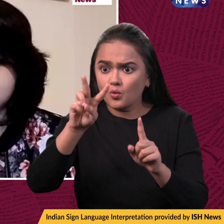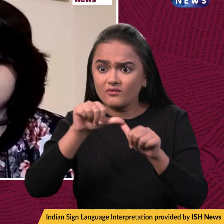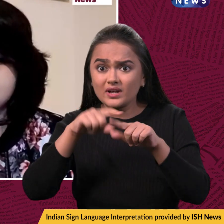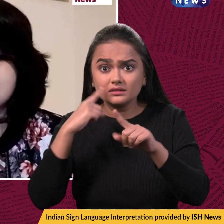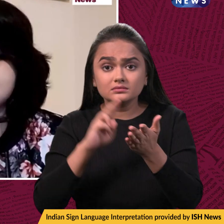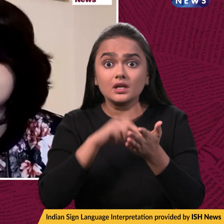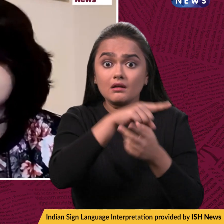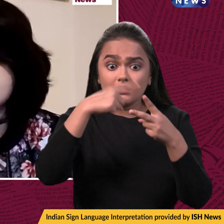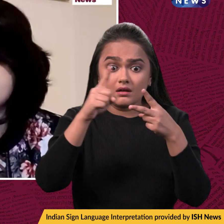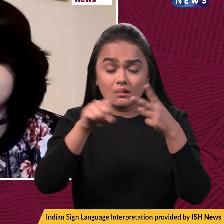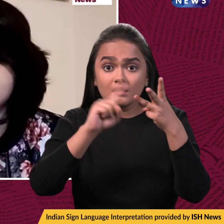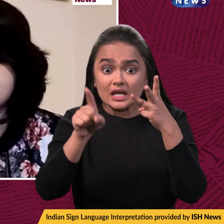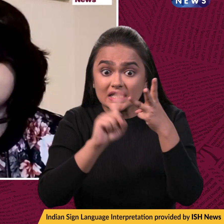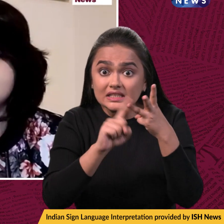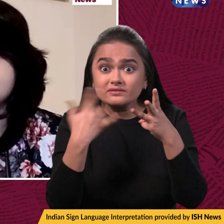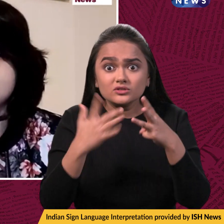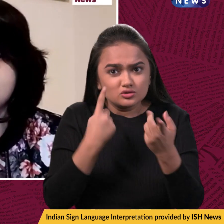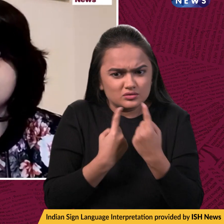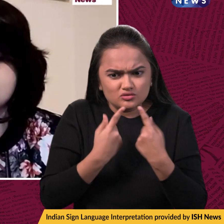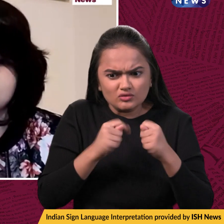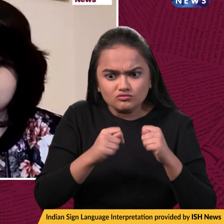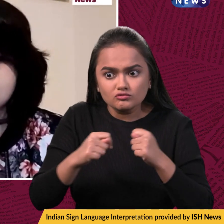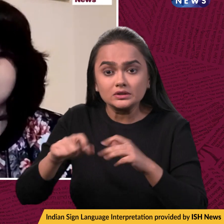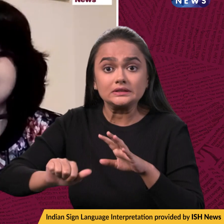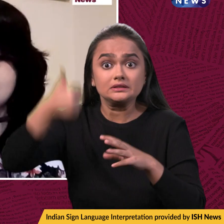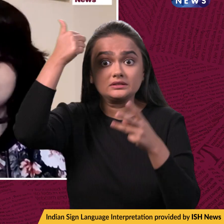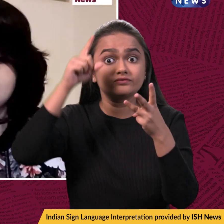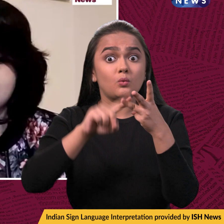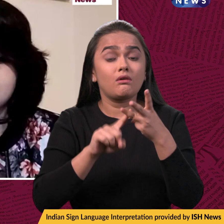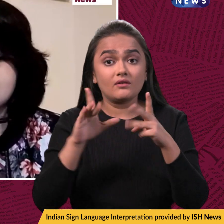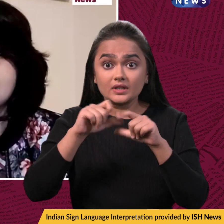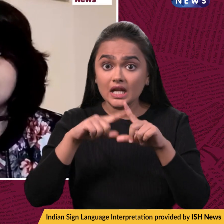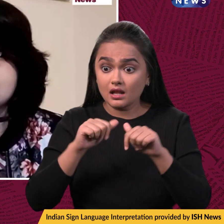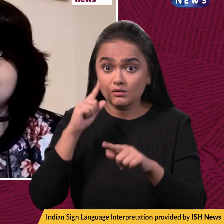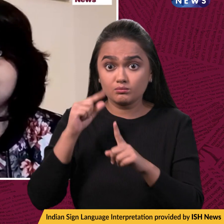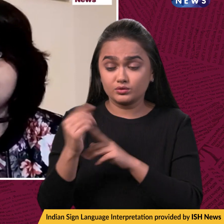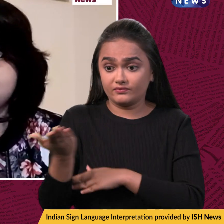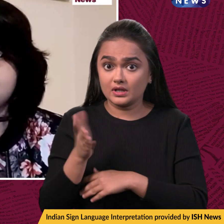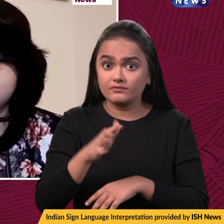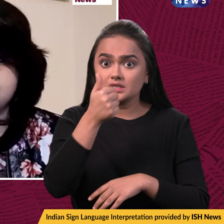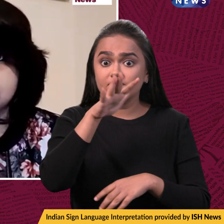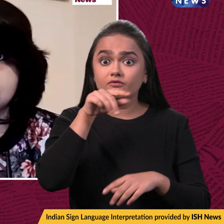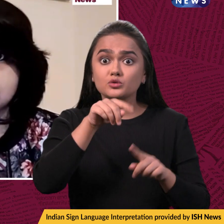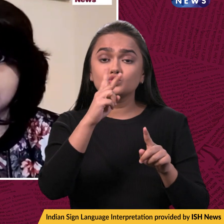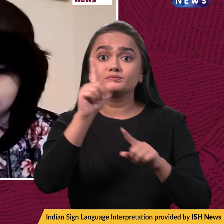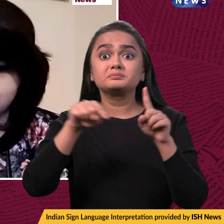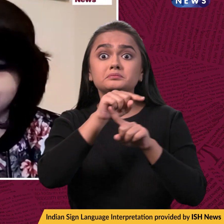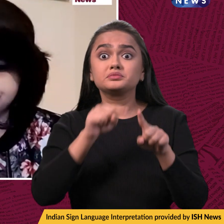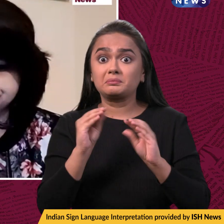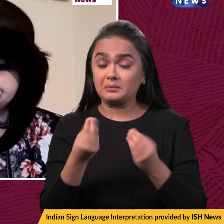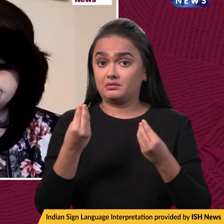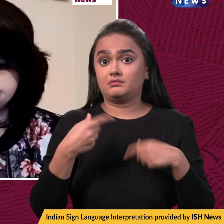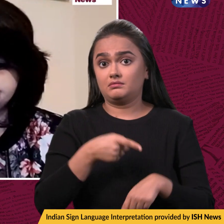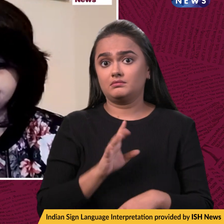have demonstrated efficacy data from phase 3 clinical trials against the Delta variant at 65.2%.